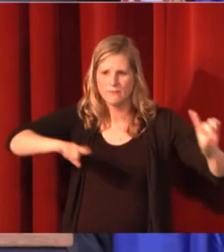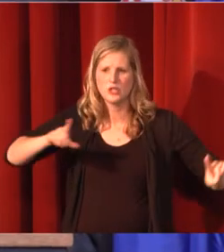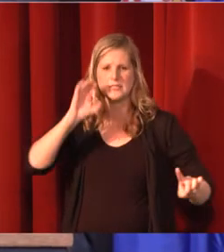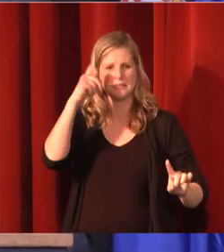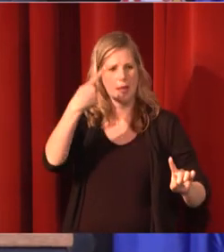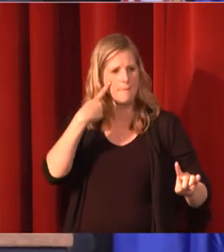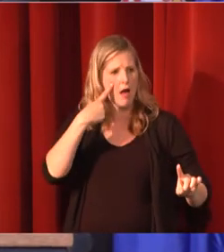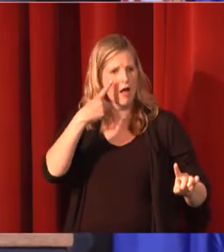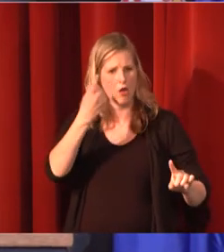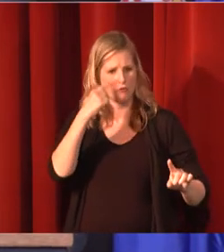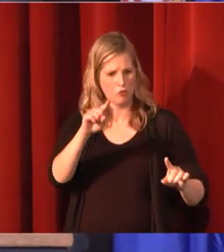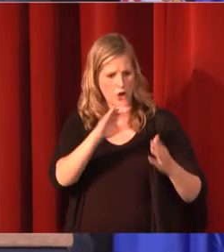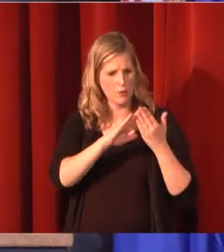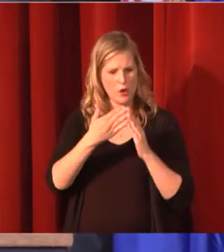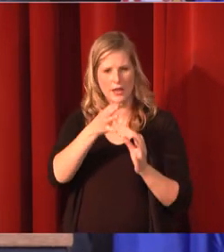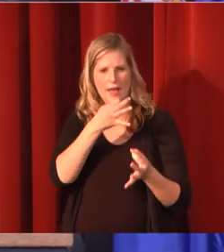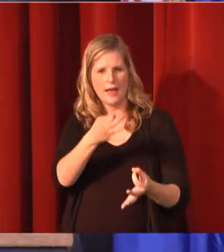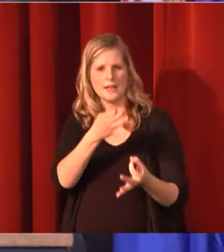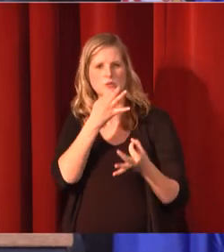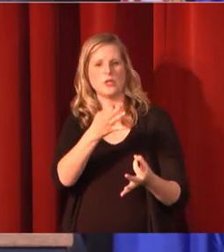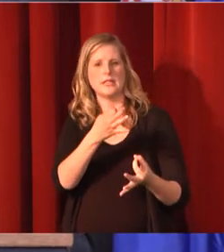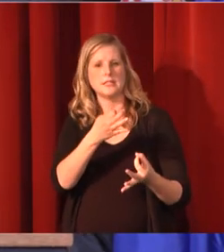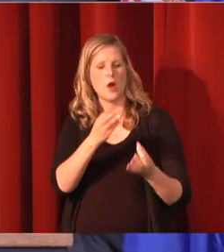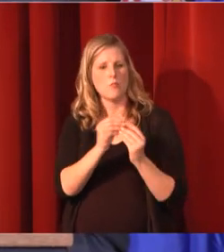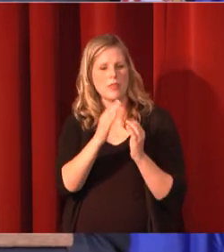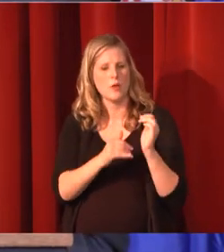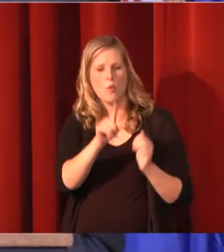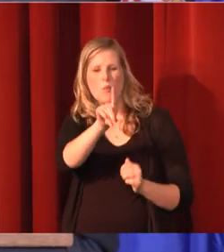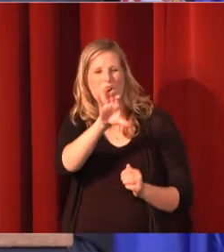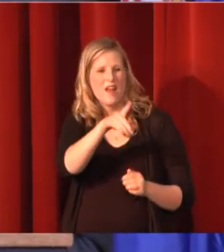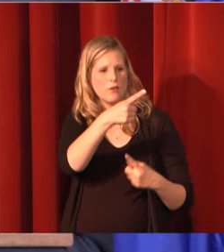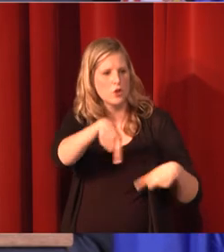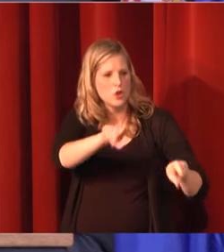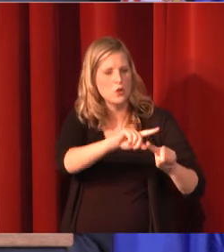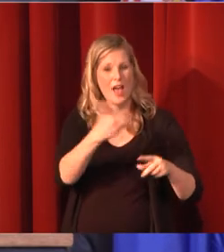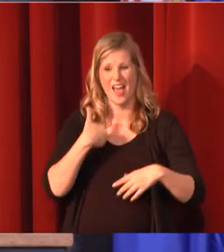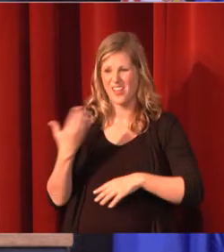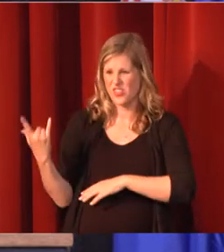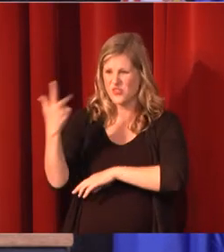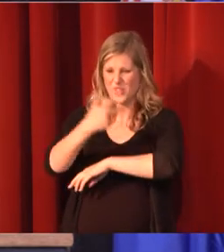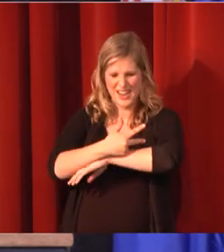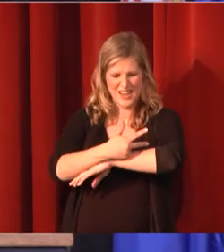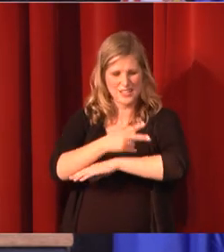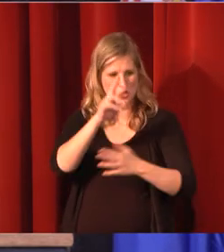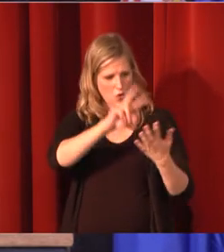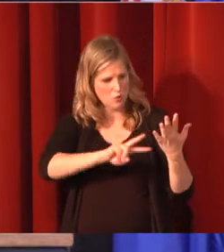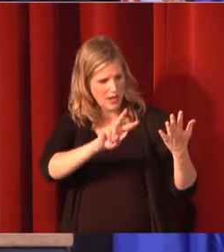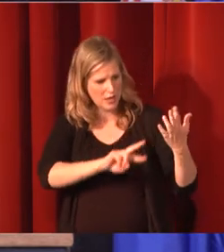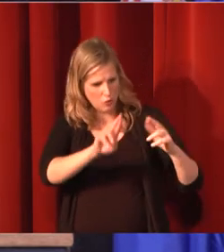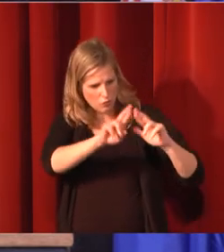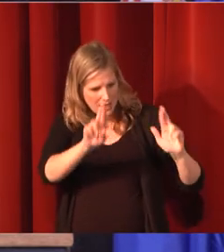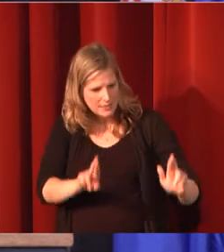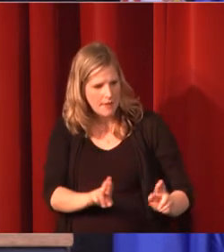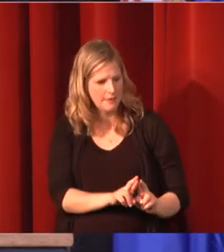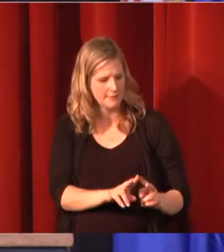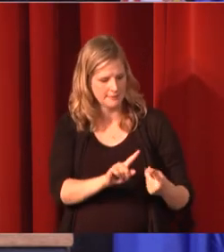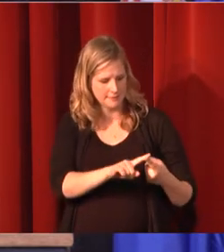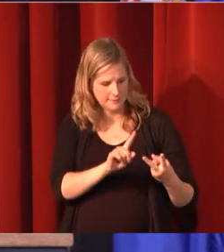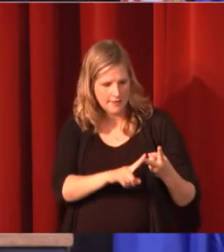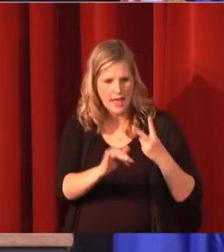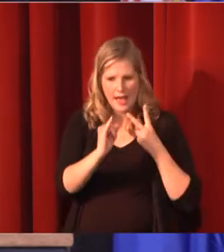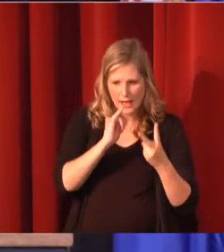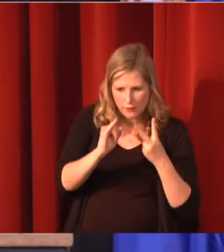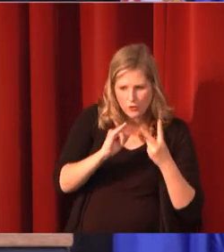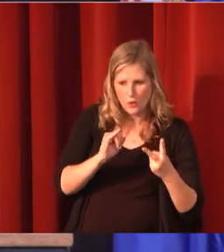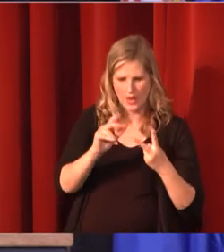leverages community expertise and over 100 of you spent three days reading resumes reading resumes interviewing